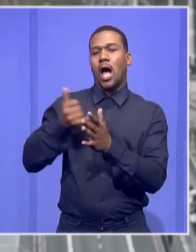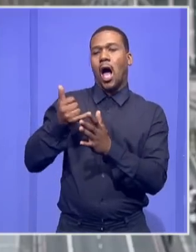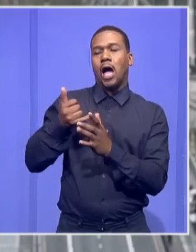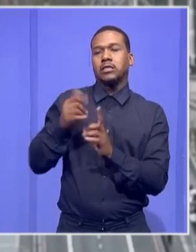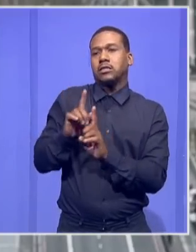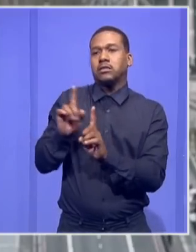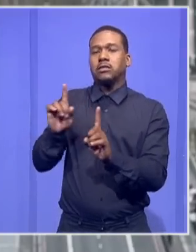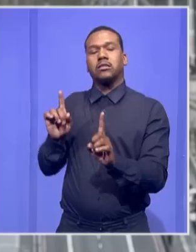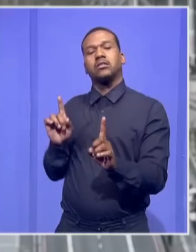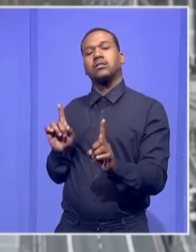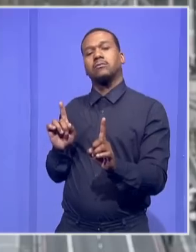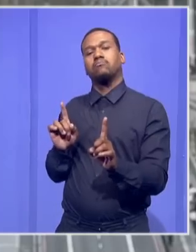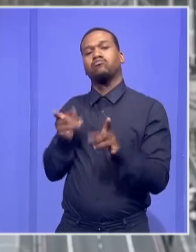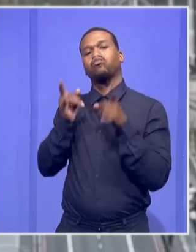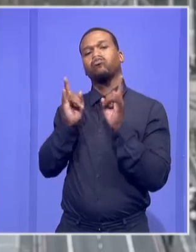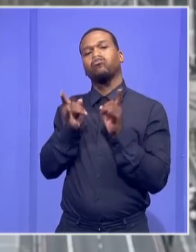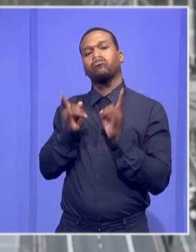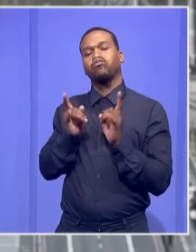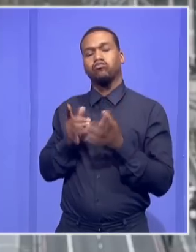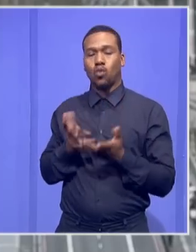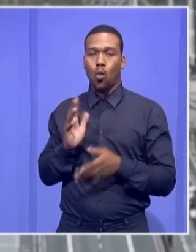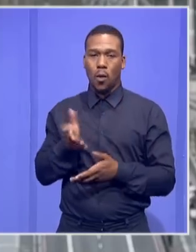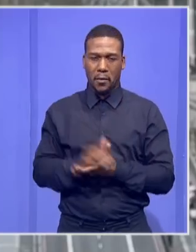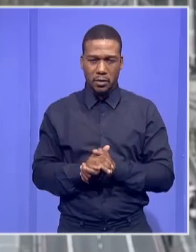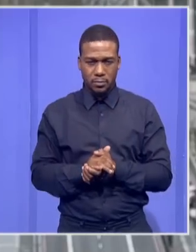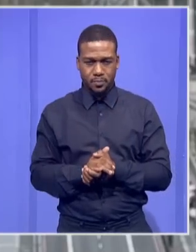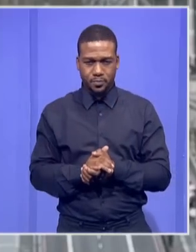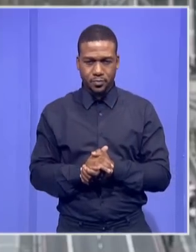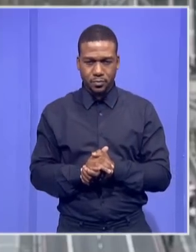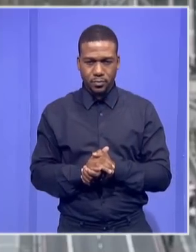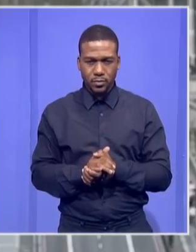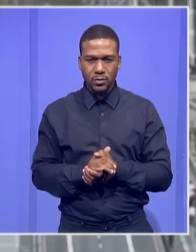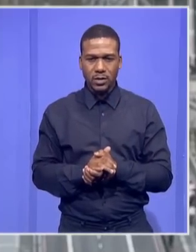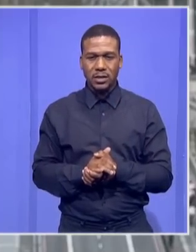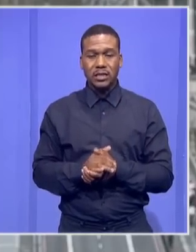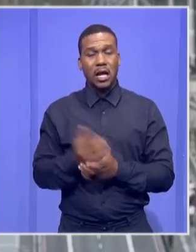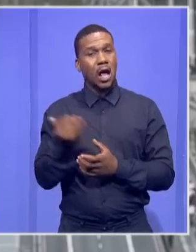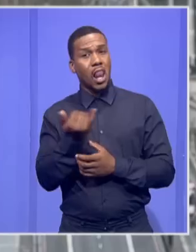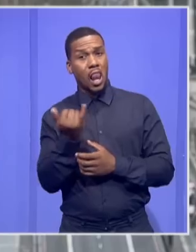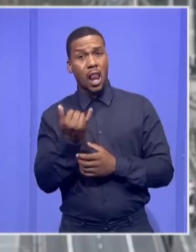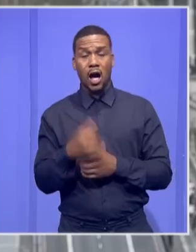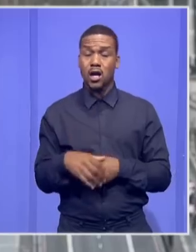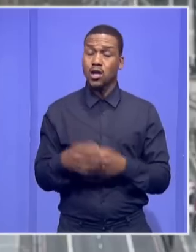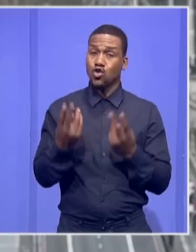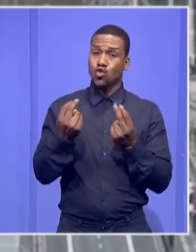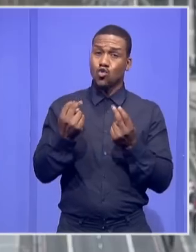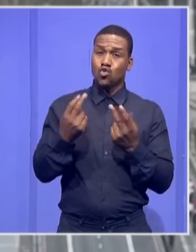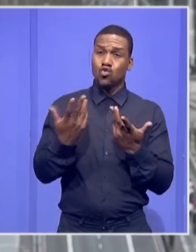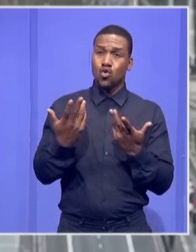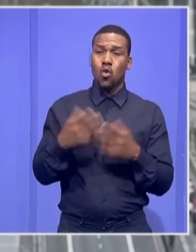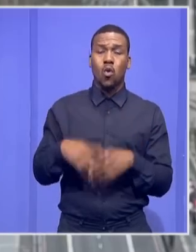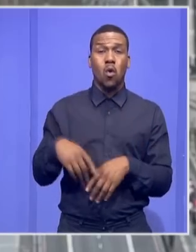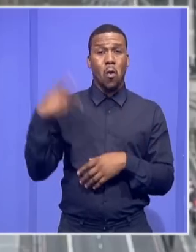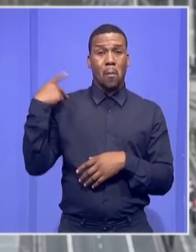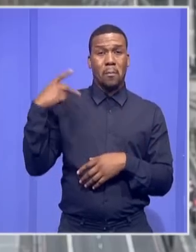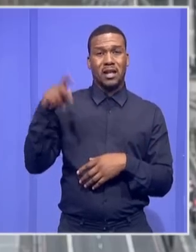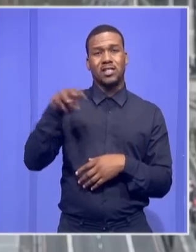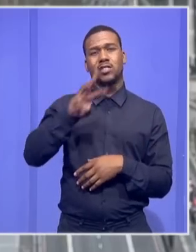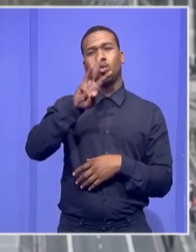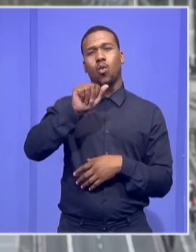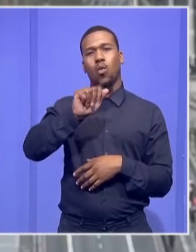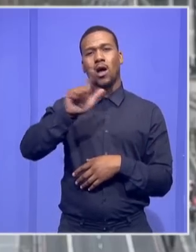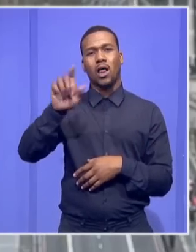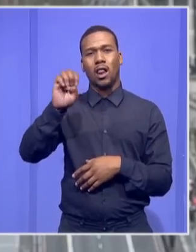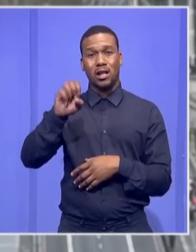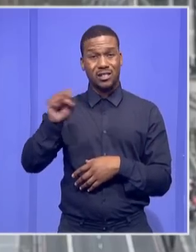than someone getting very involved, such as the new Prince of Wales, Prince William, as most people know him. He, of course, will have a much